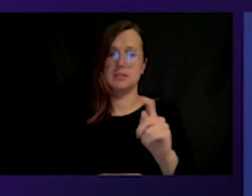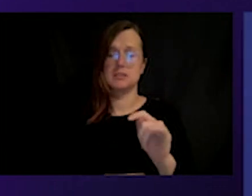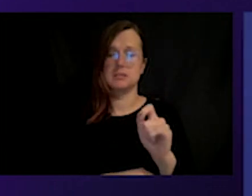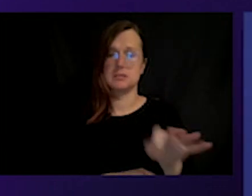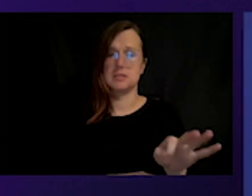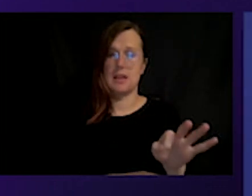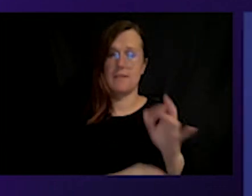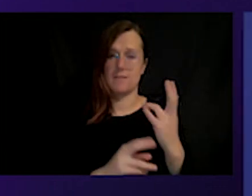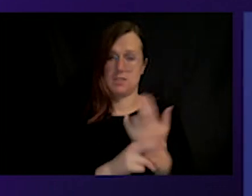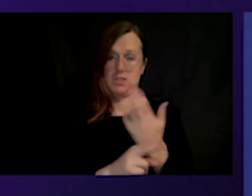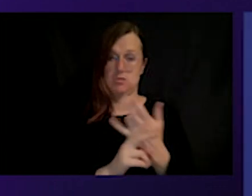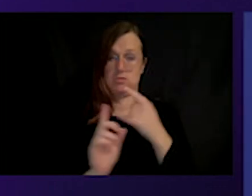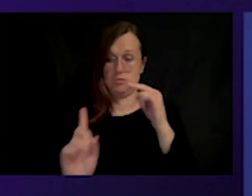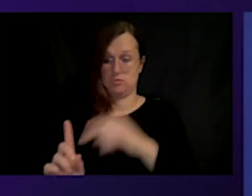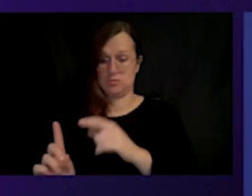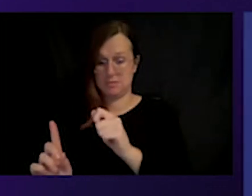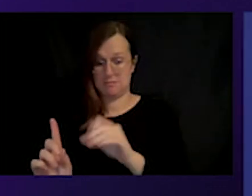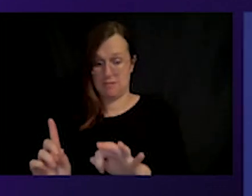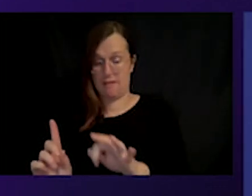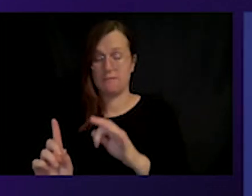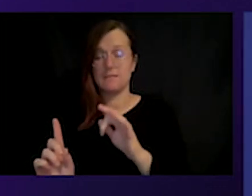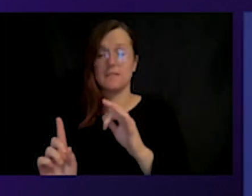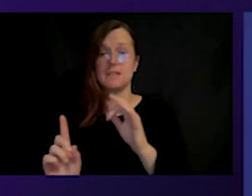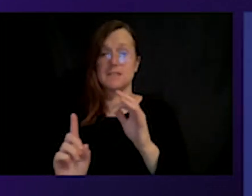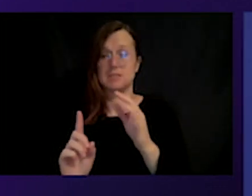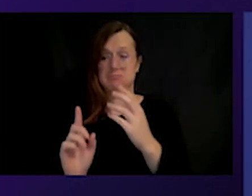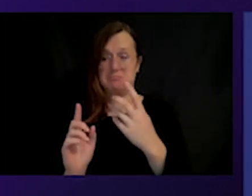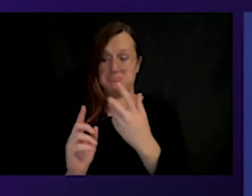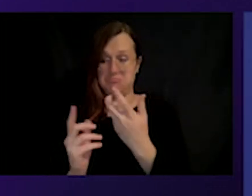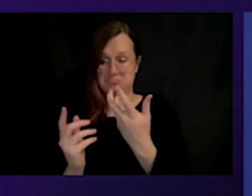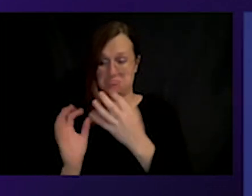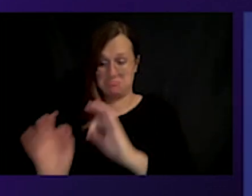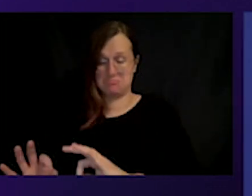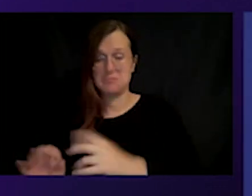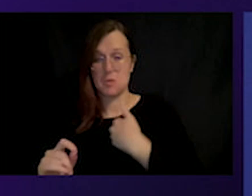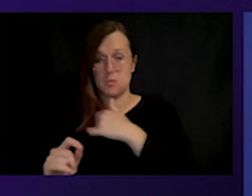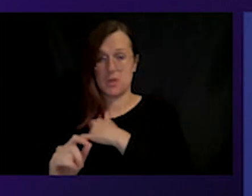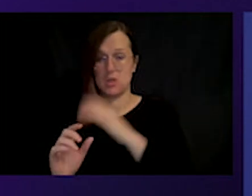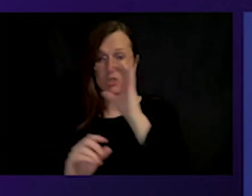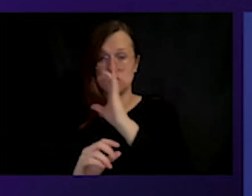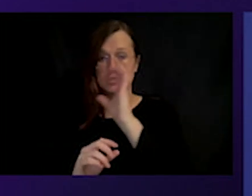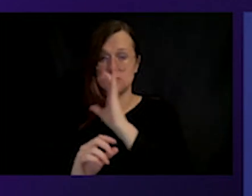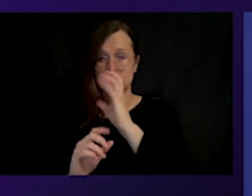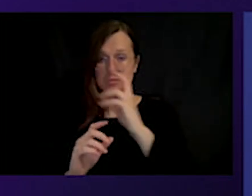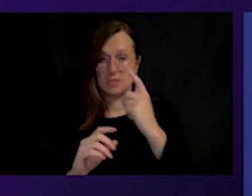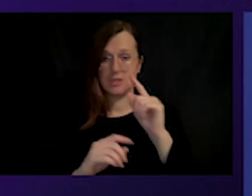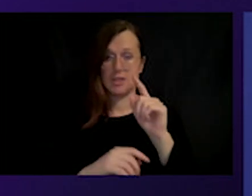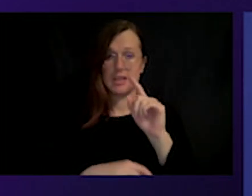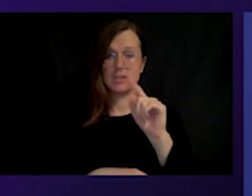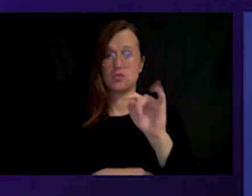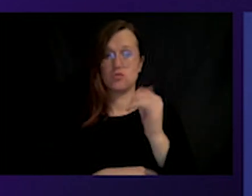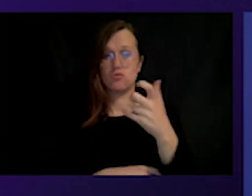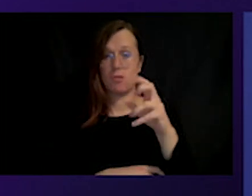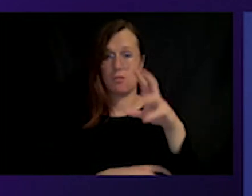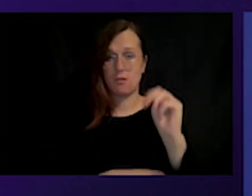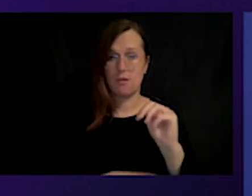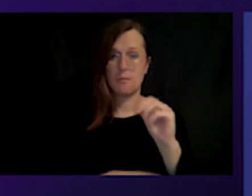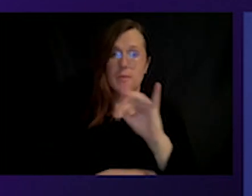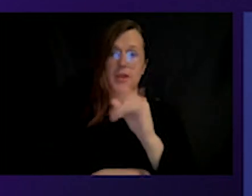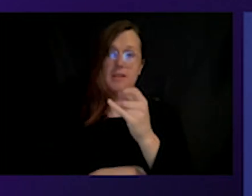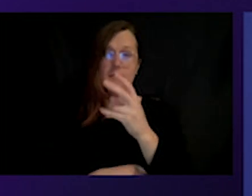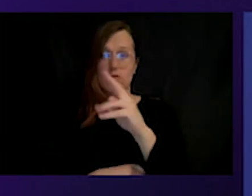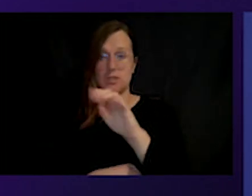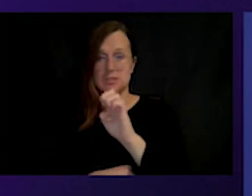deep learning. And we are right now exploring using training and inferential together with them to lower their